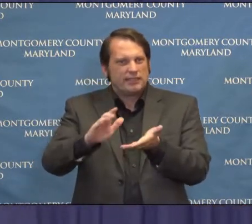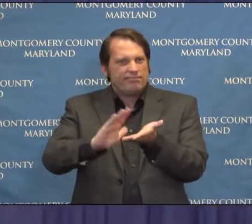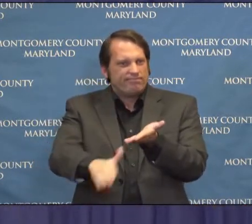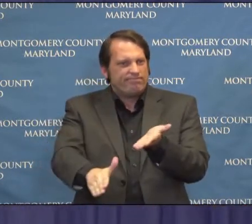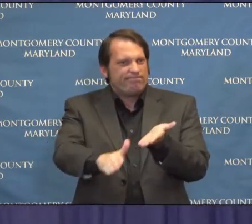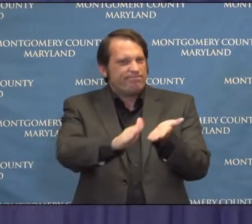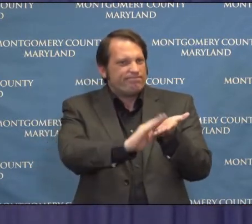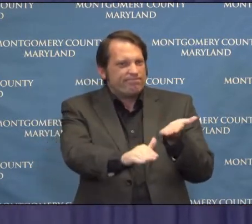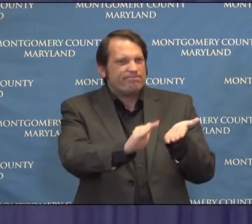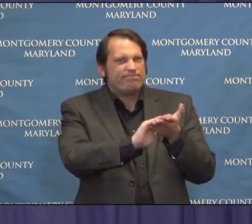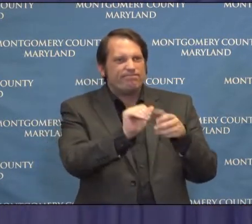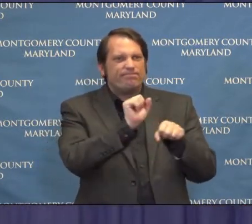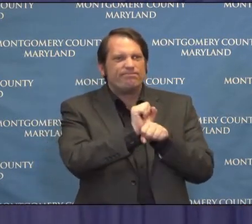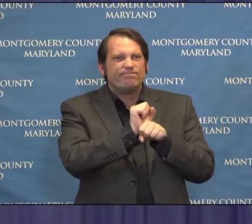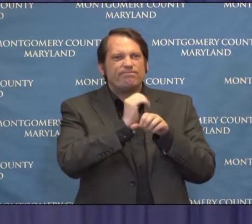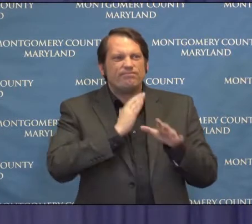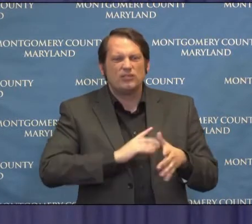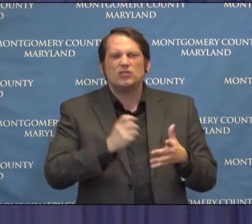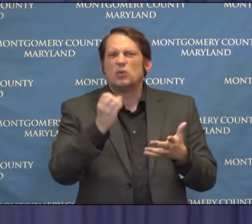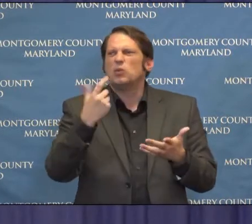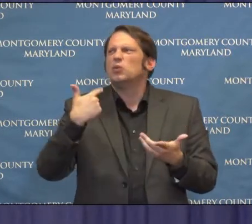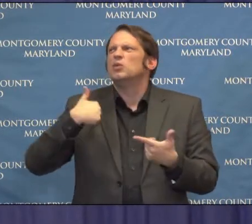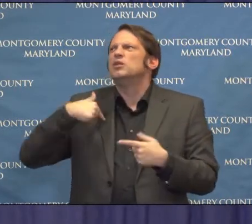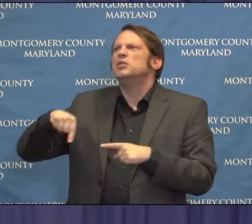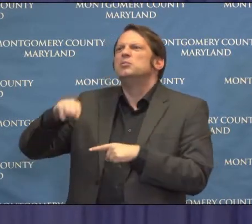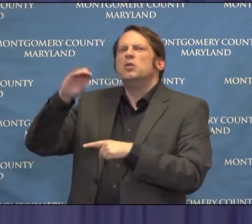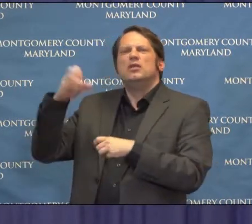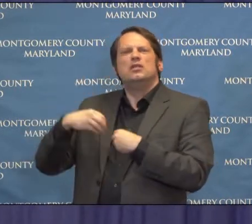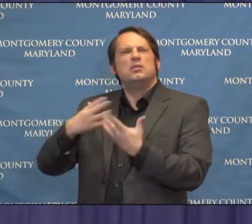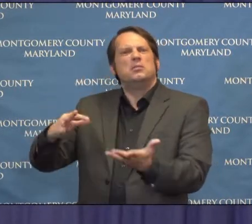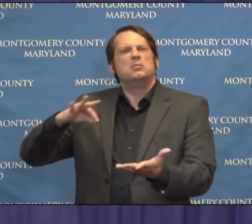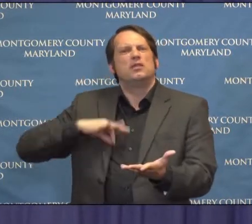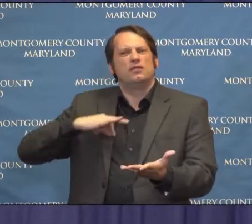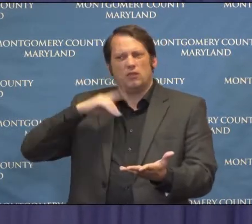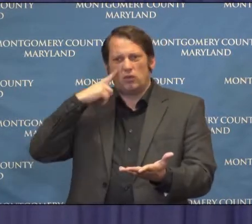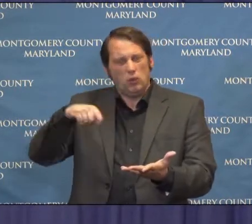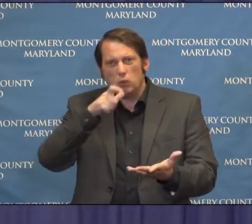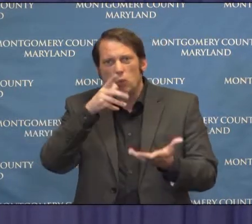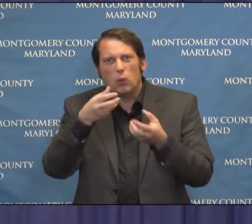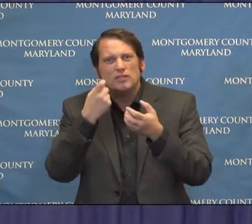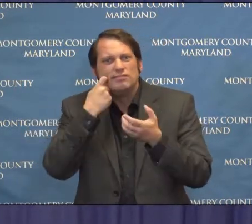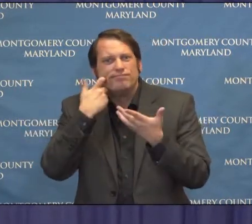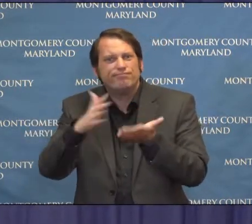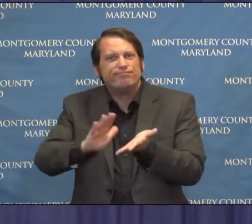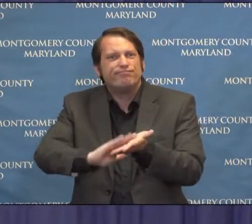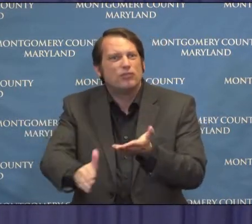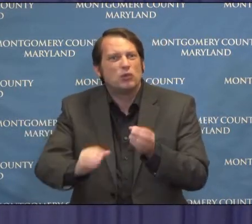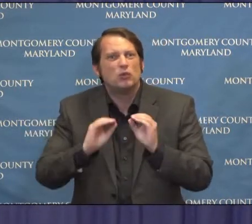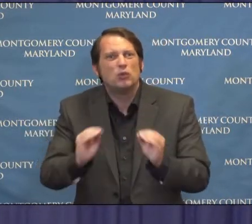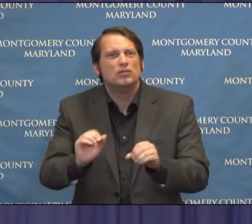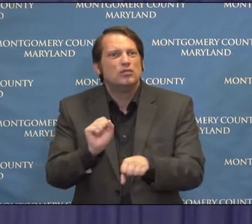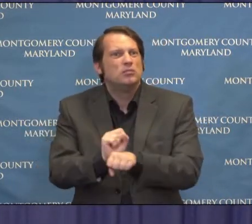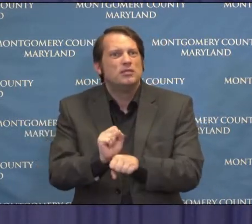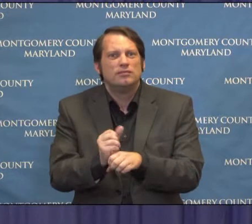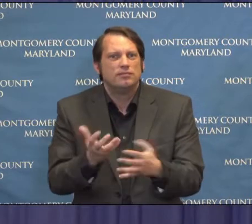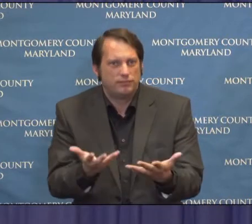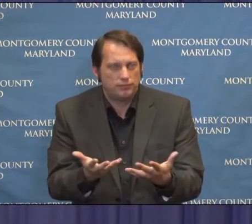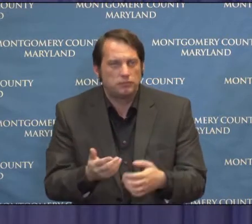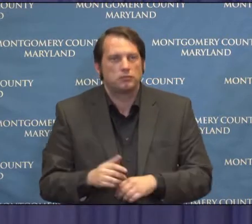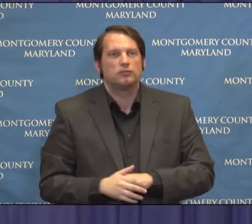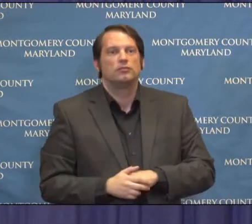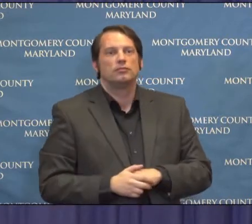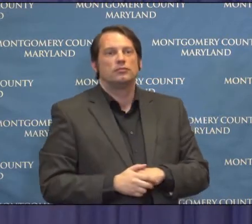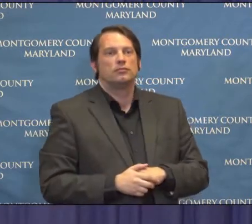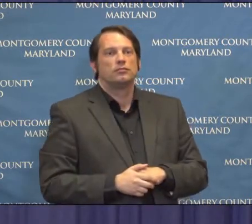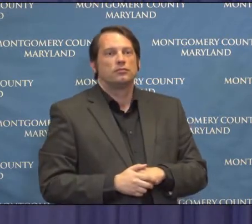there services for undocumented workers? That's a good and complicated question, so I may ask you to